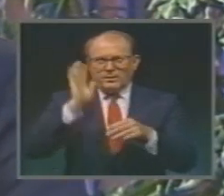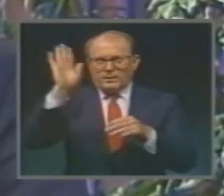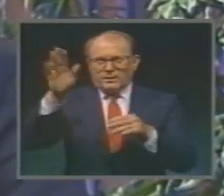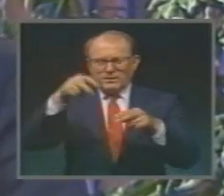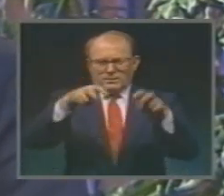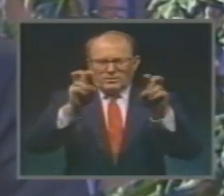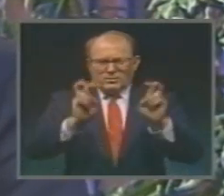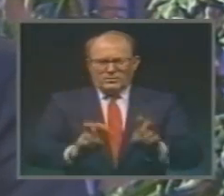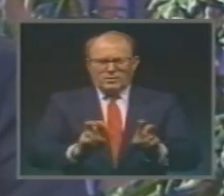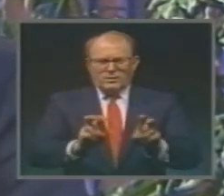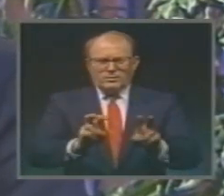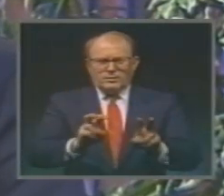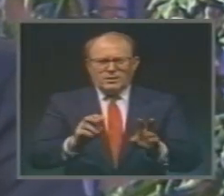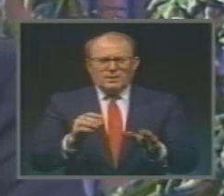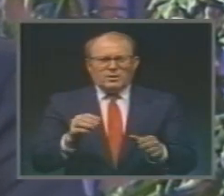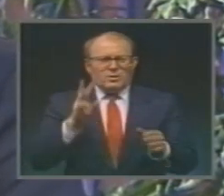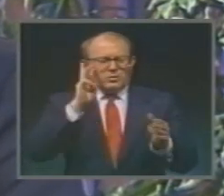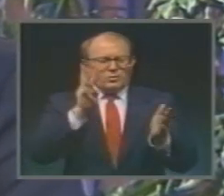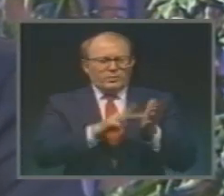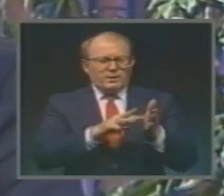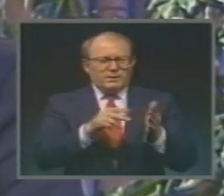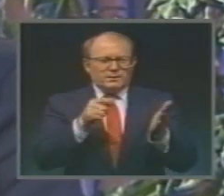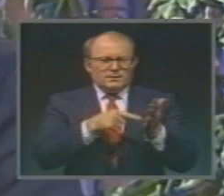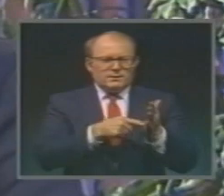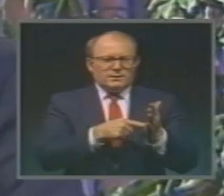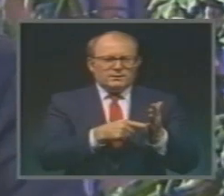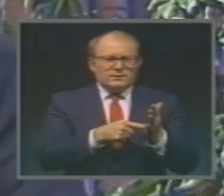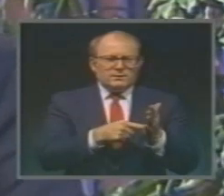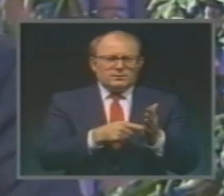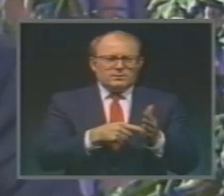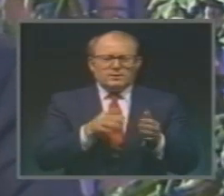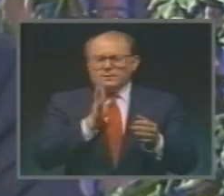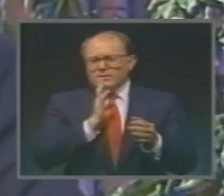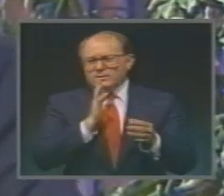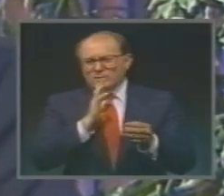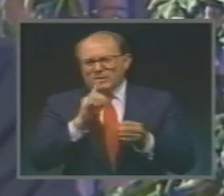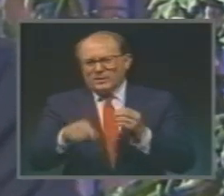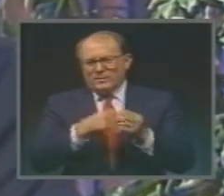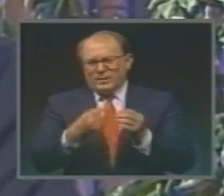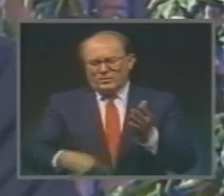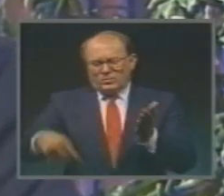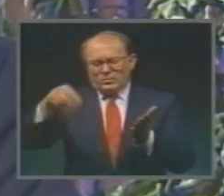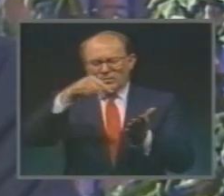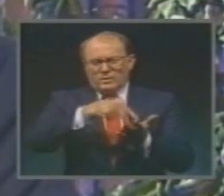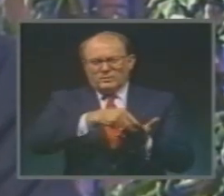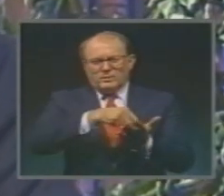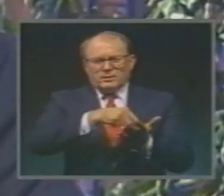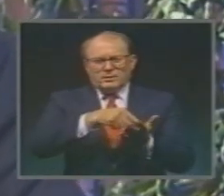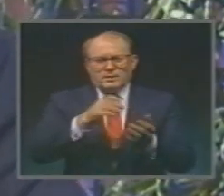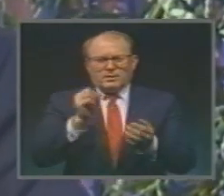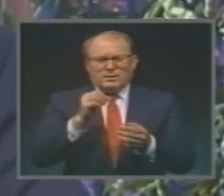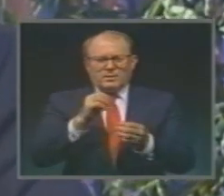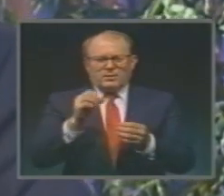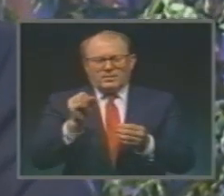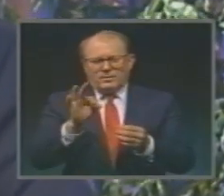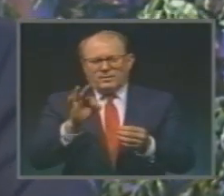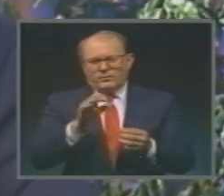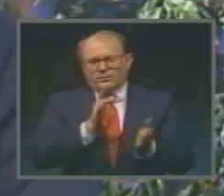He, seeing this before, spake of the resurrection of